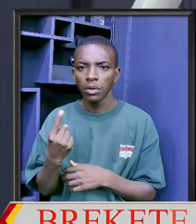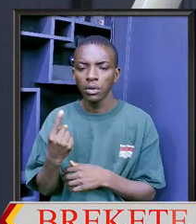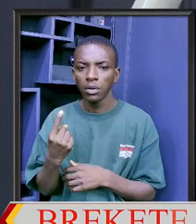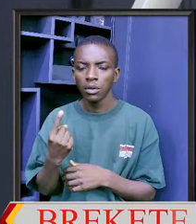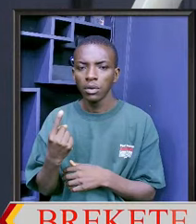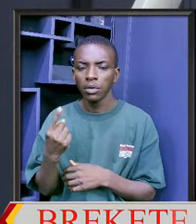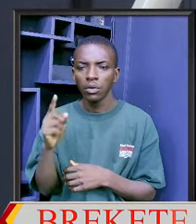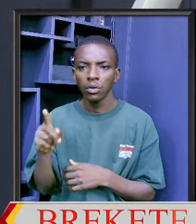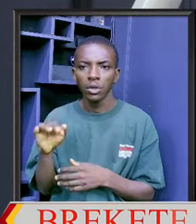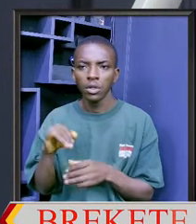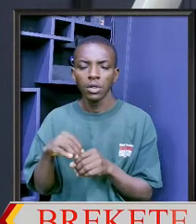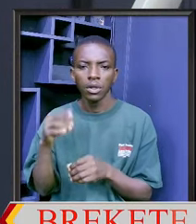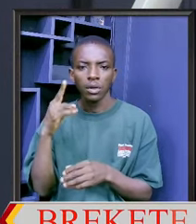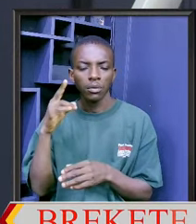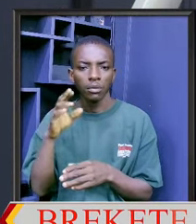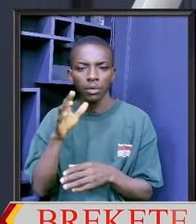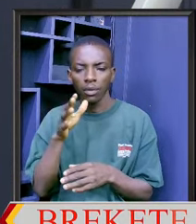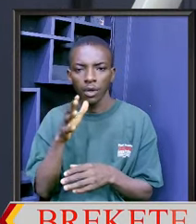mother.